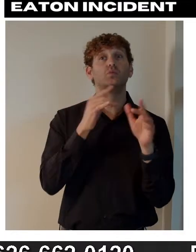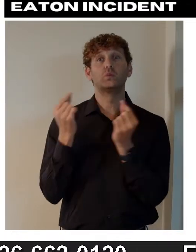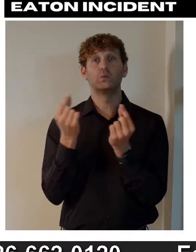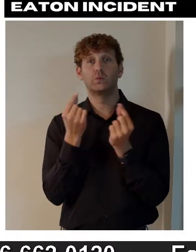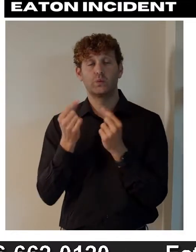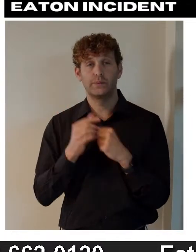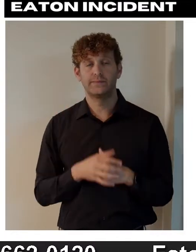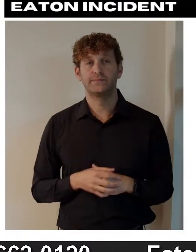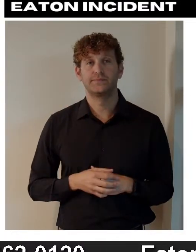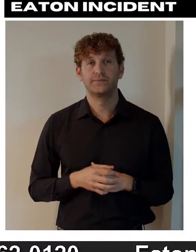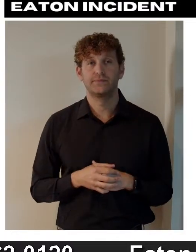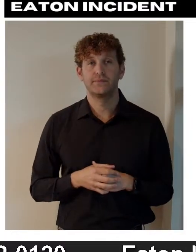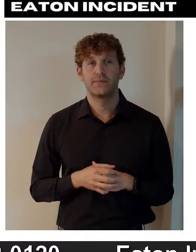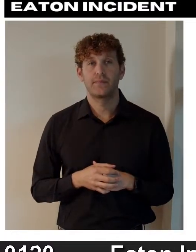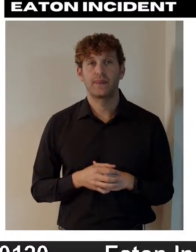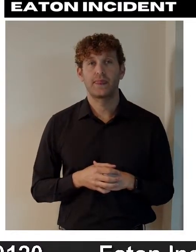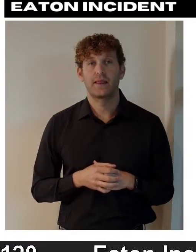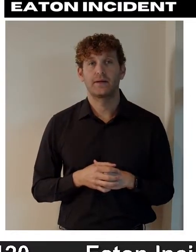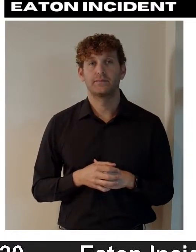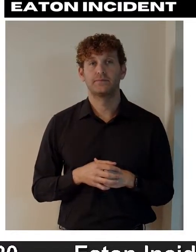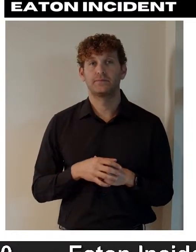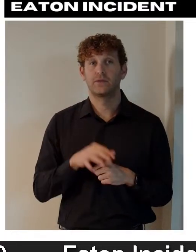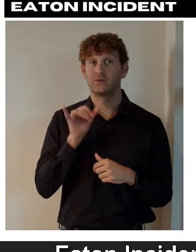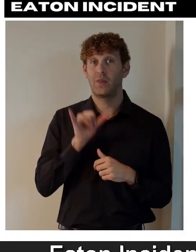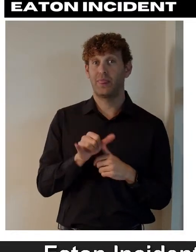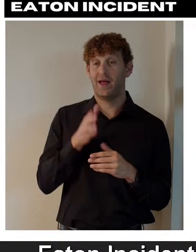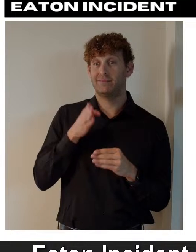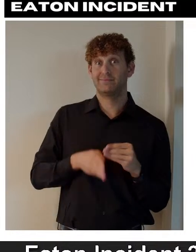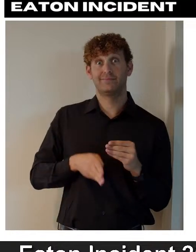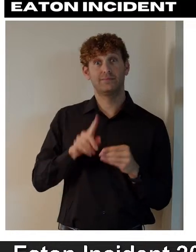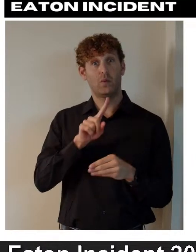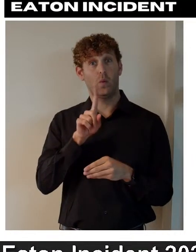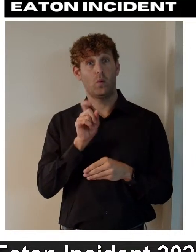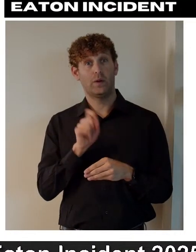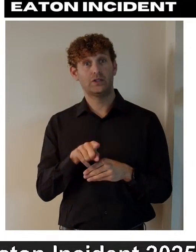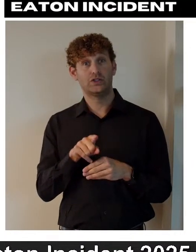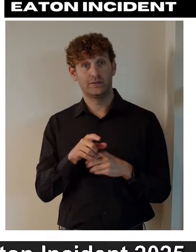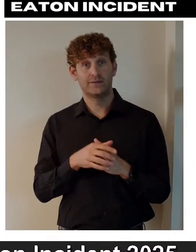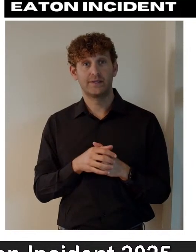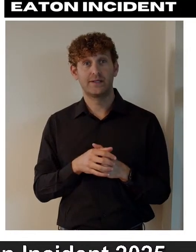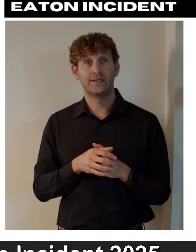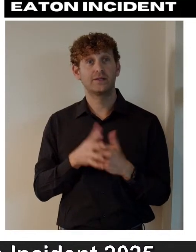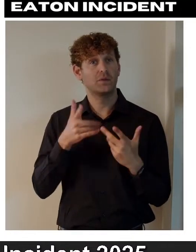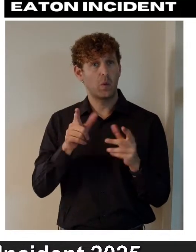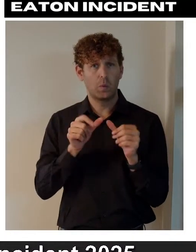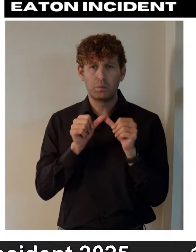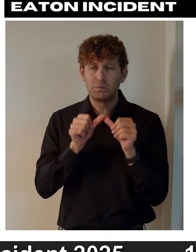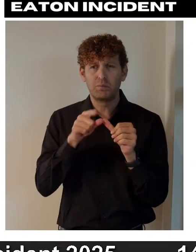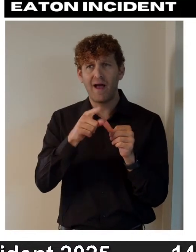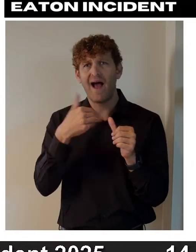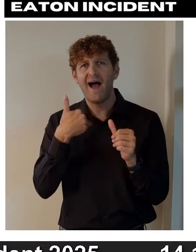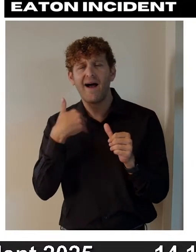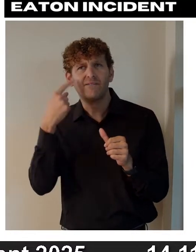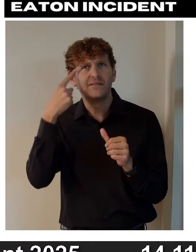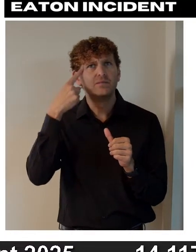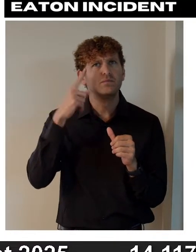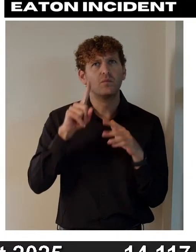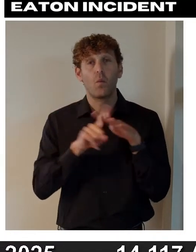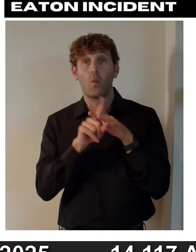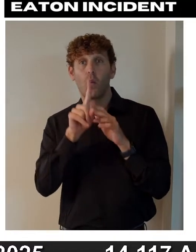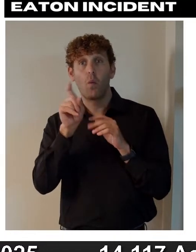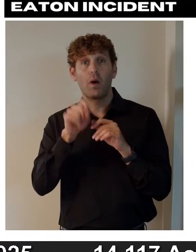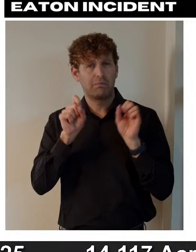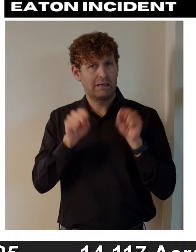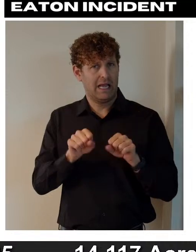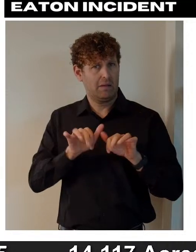Thank you for that. That's going to conclude our question and answer, but please do continue to send them in via email or via online. I do have